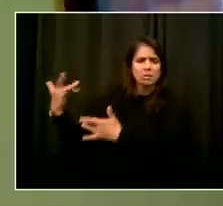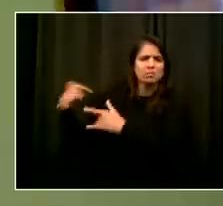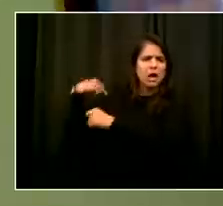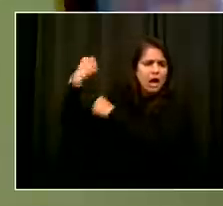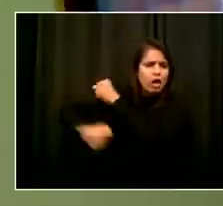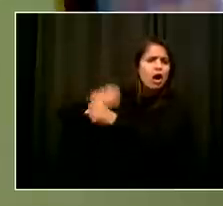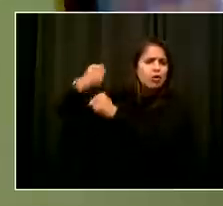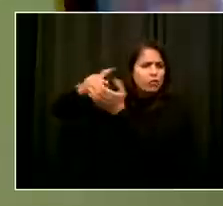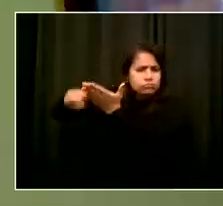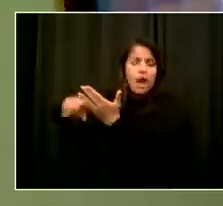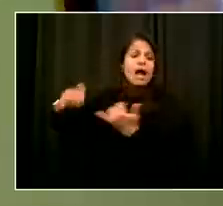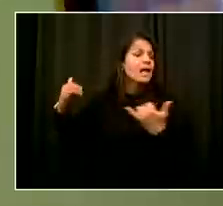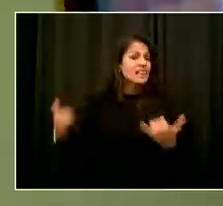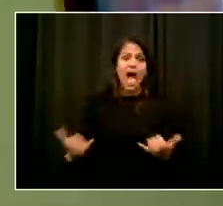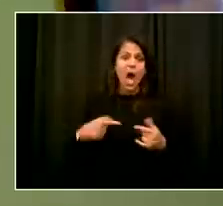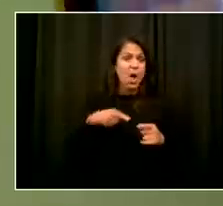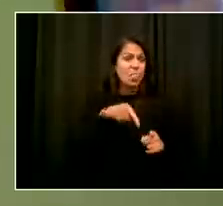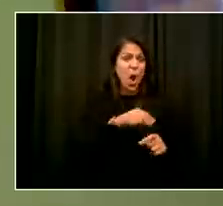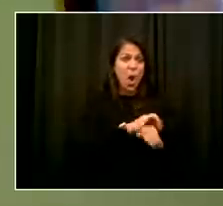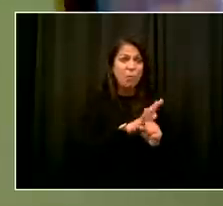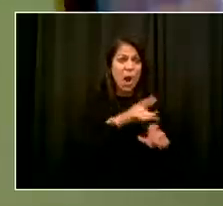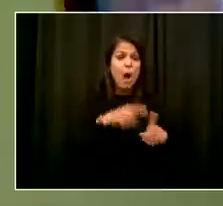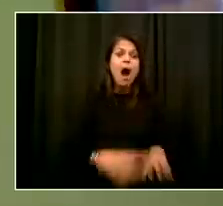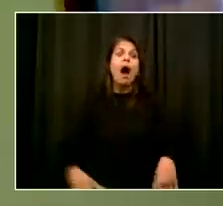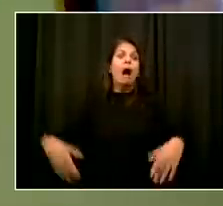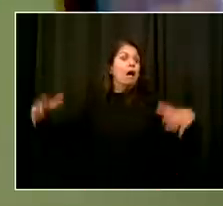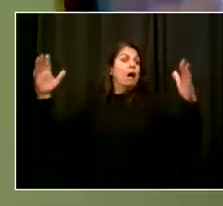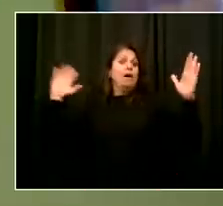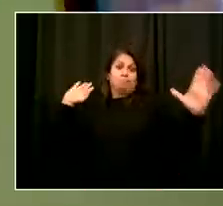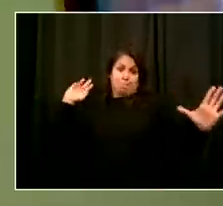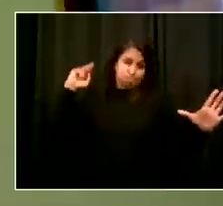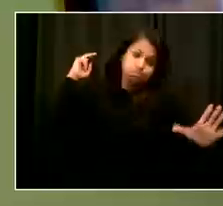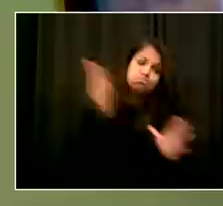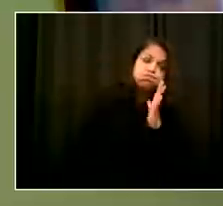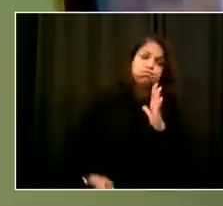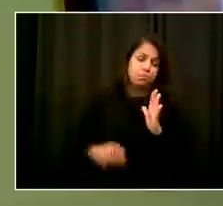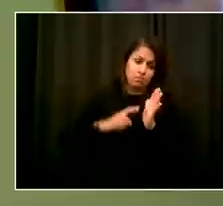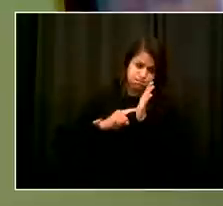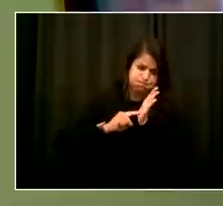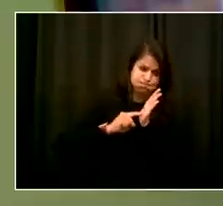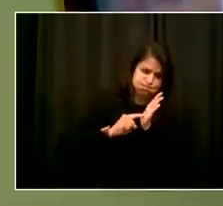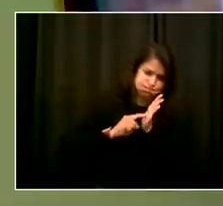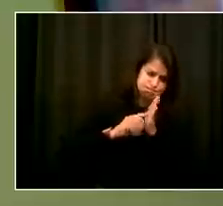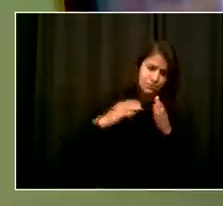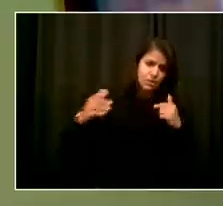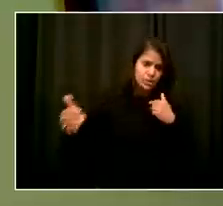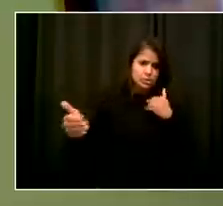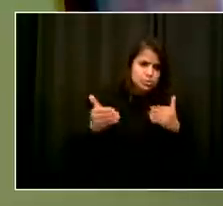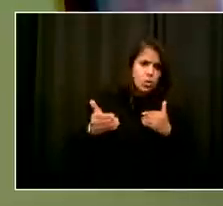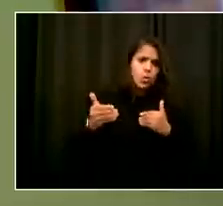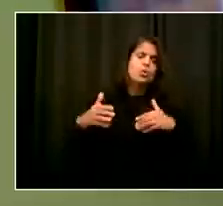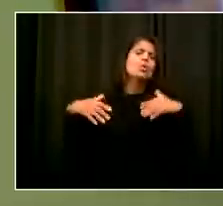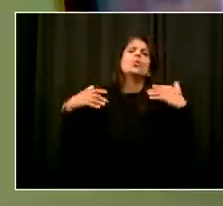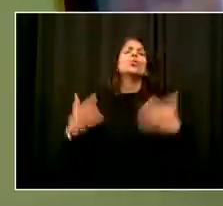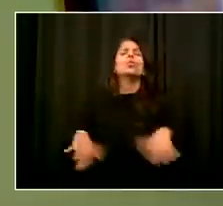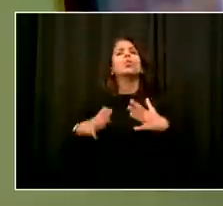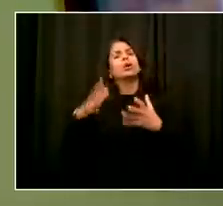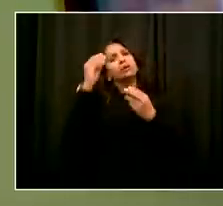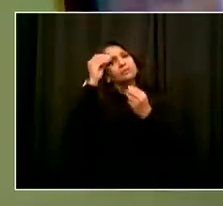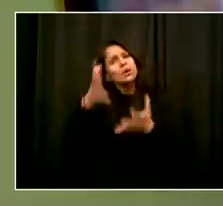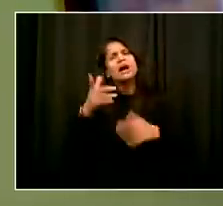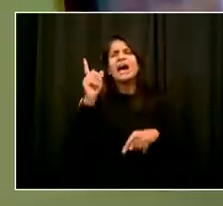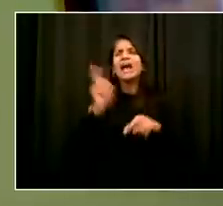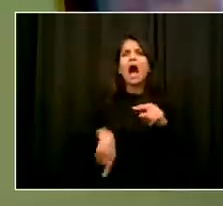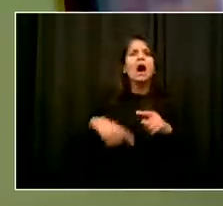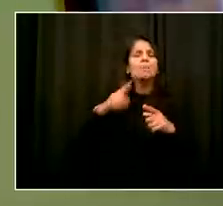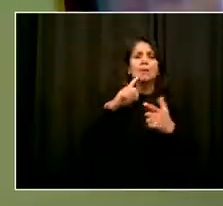in laboratories really don't give you a sense of how the body is going to maintain its immunity over time. We're still learning things, for